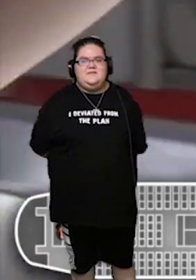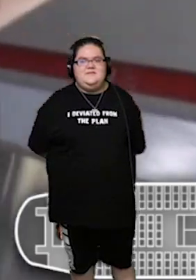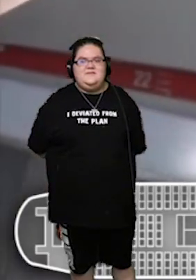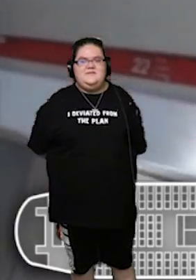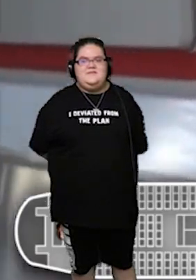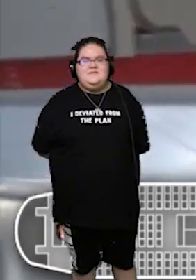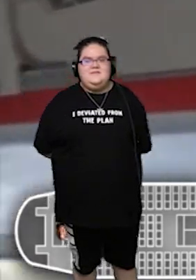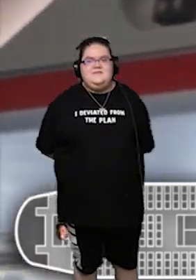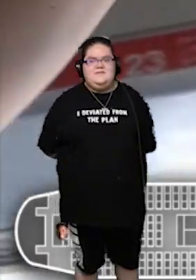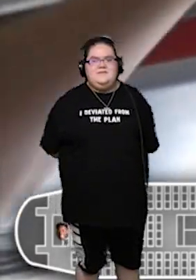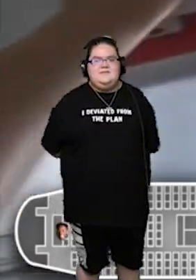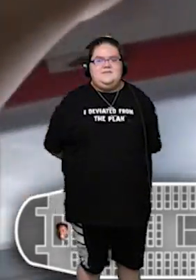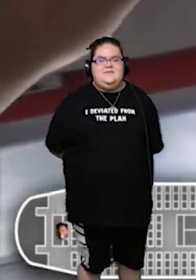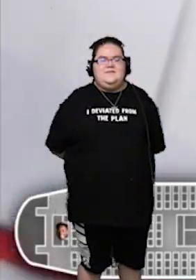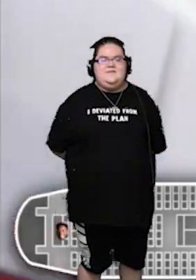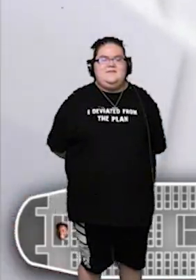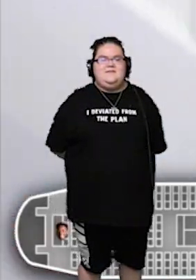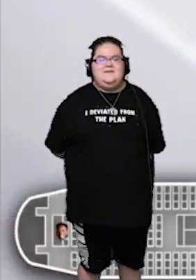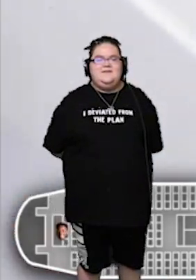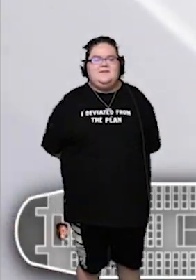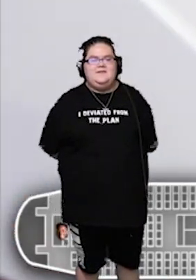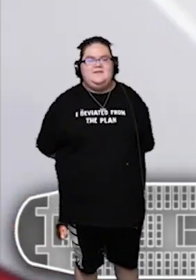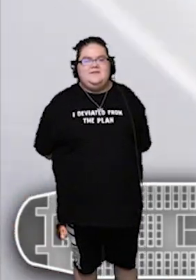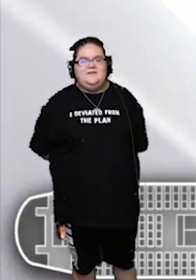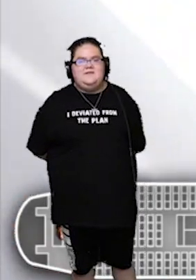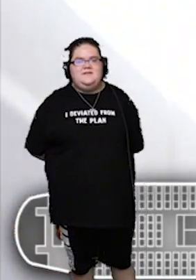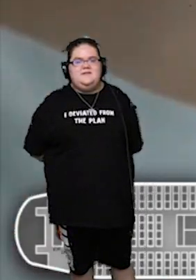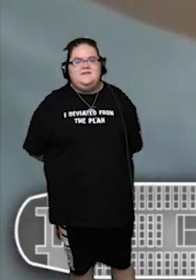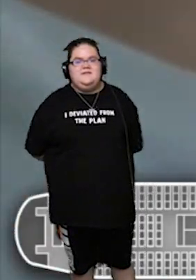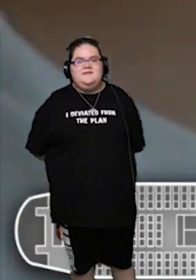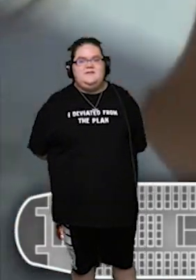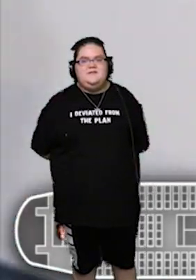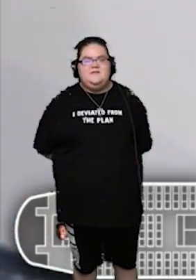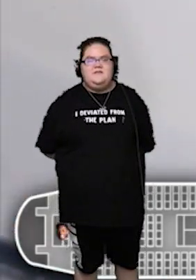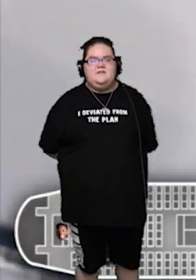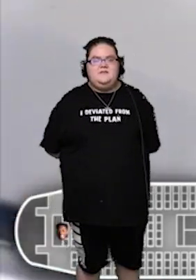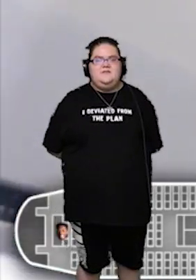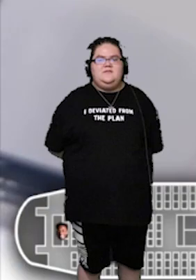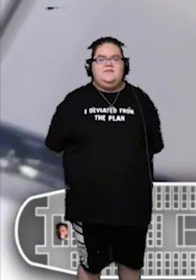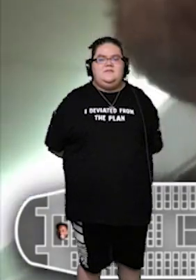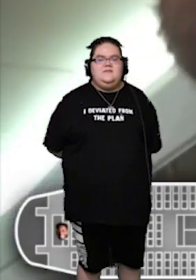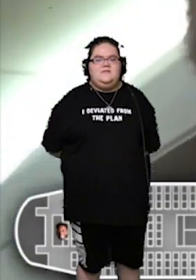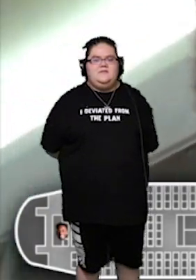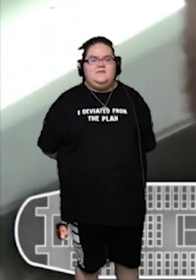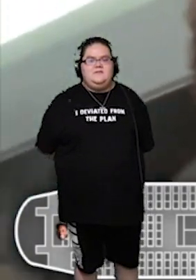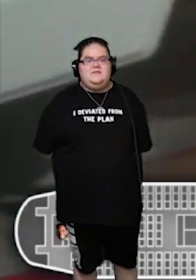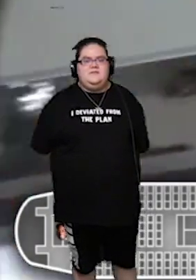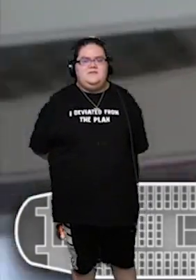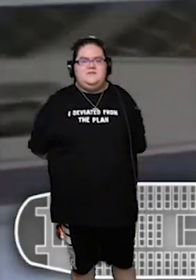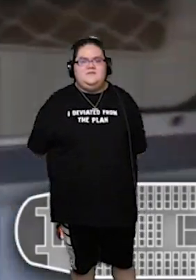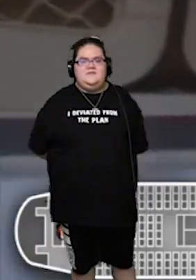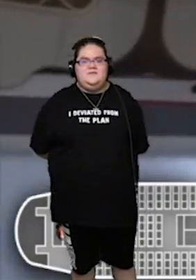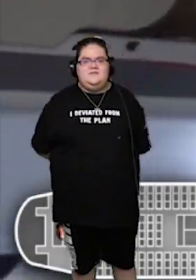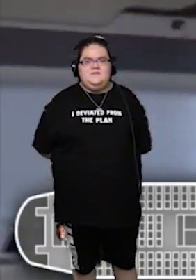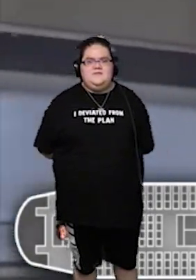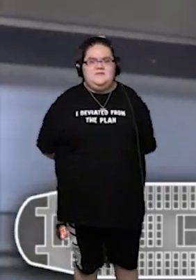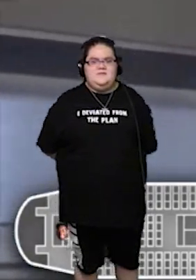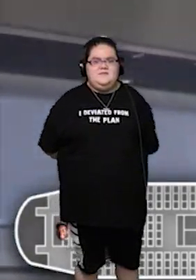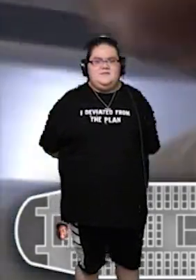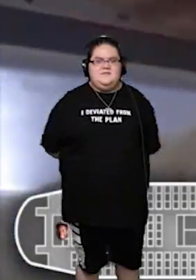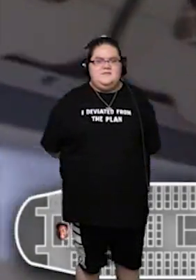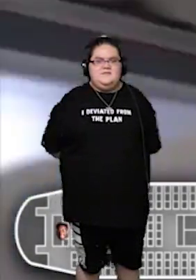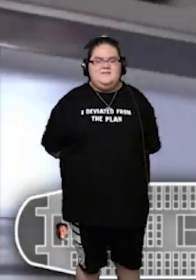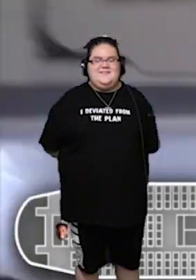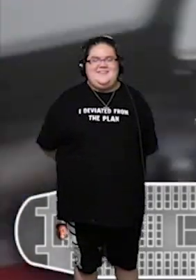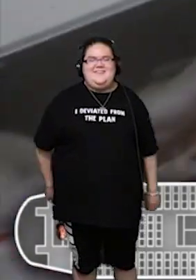done it. Yeah, no. So. There wasn't anyone in there just then, was there? Where? The one you just looked at. No, I don't think so, okay, unless I'm okay,